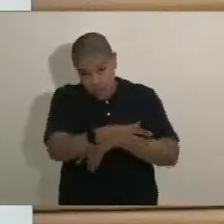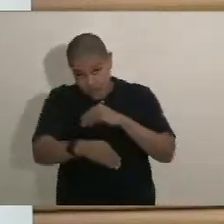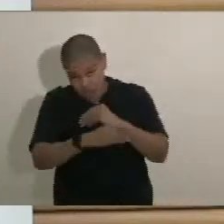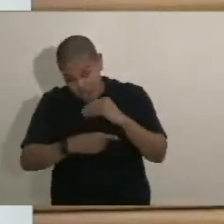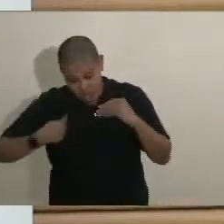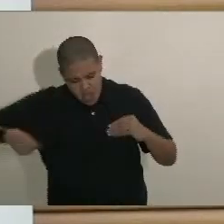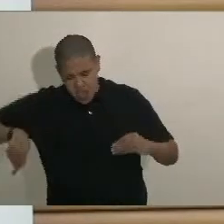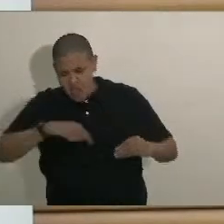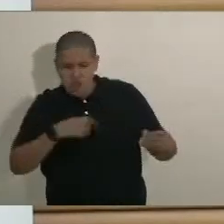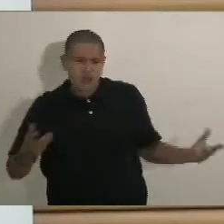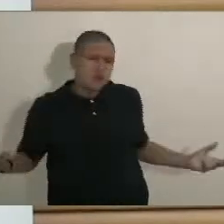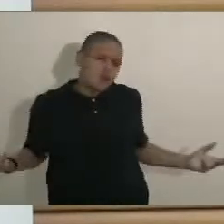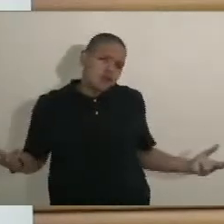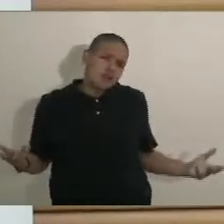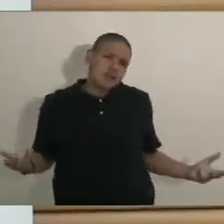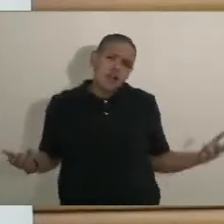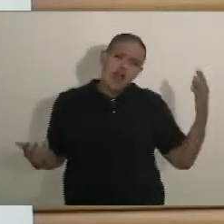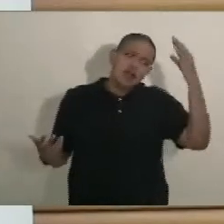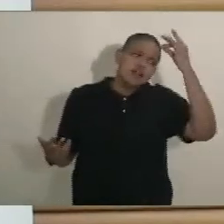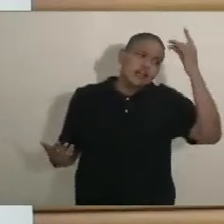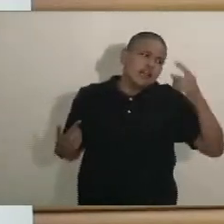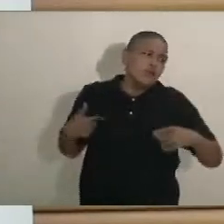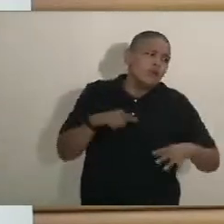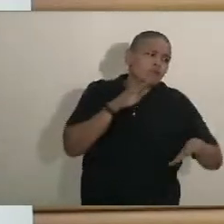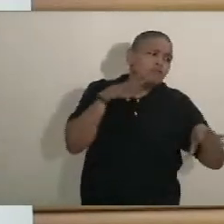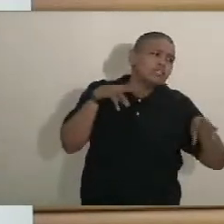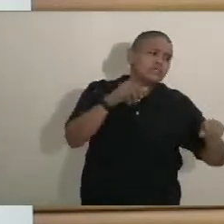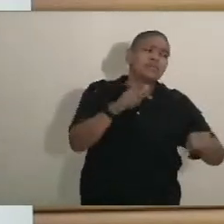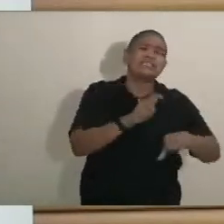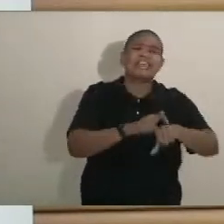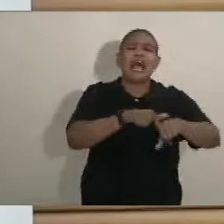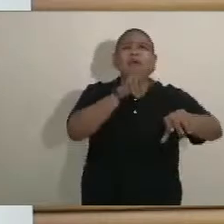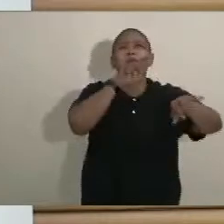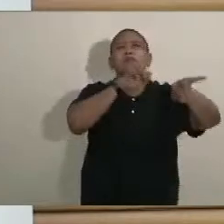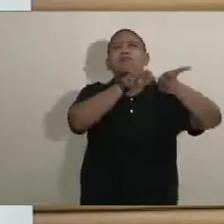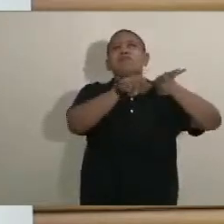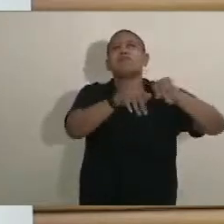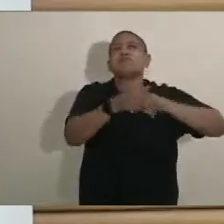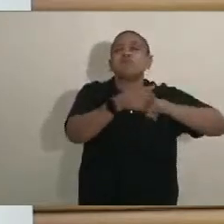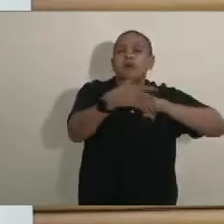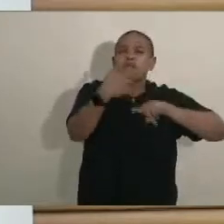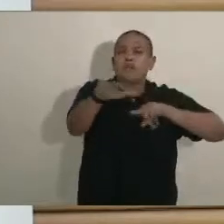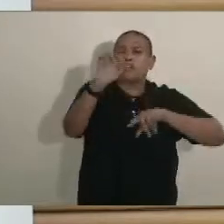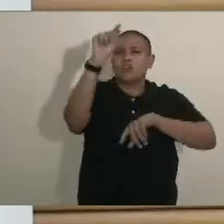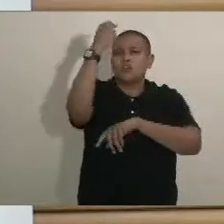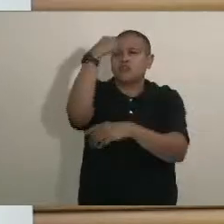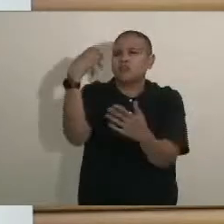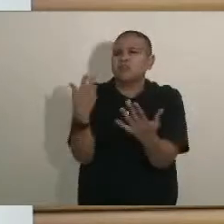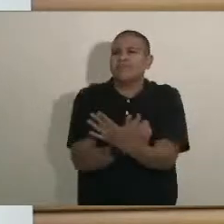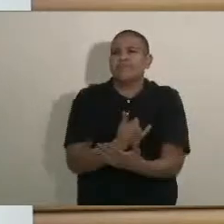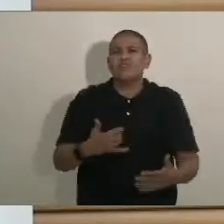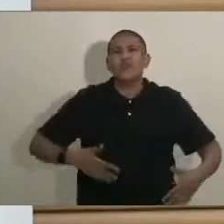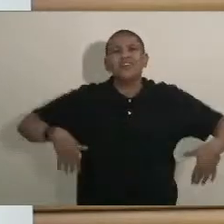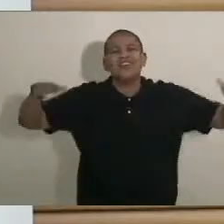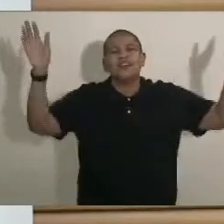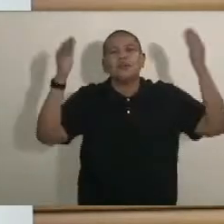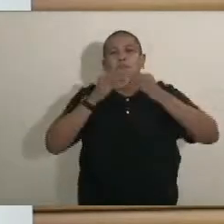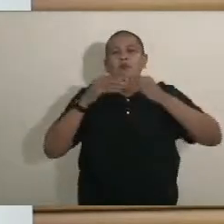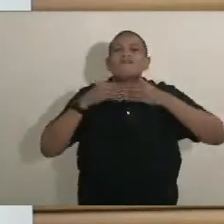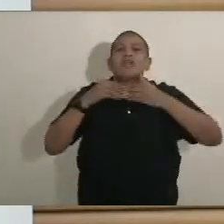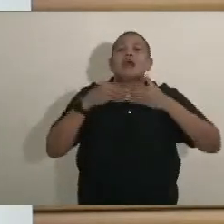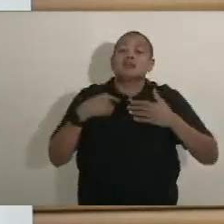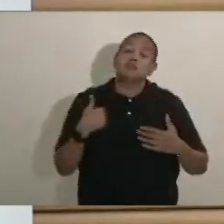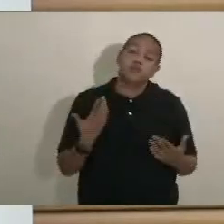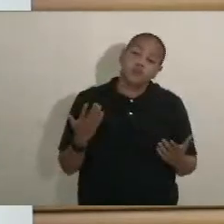we, I think, have spent some time explaining why the government has taken the decision it has taken, and we're prepared to do so